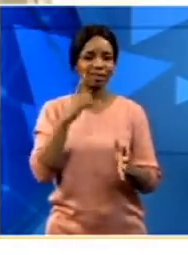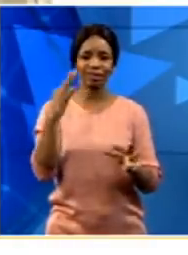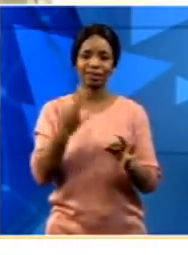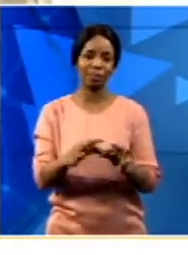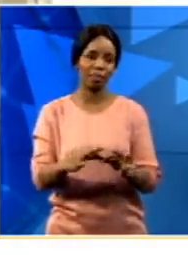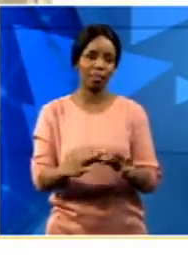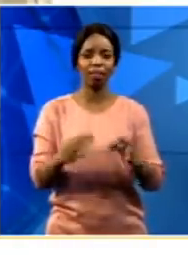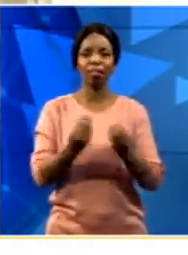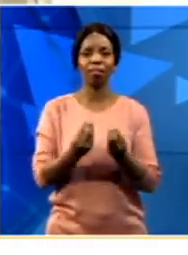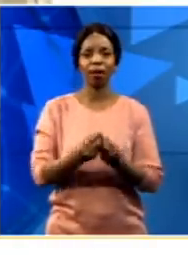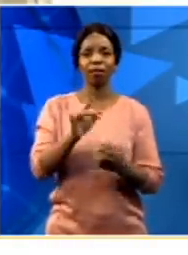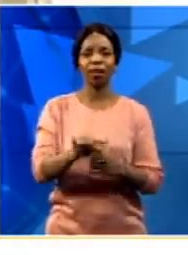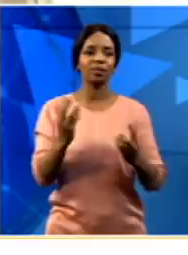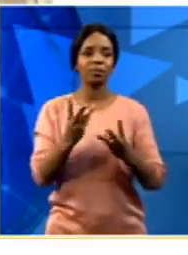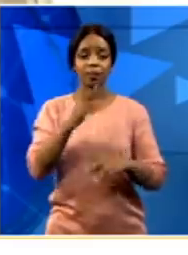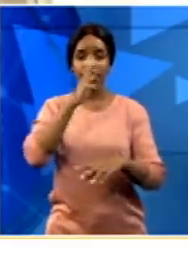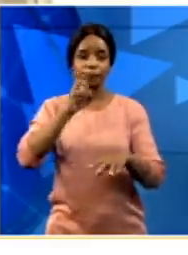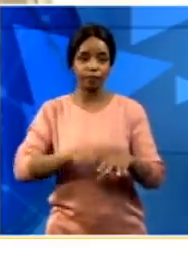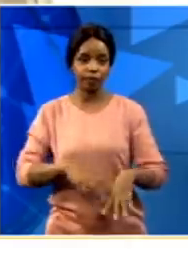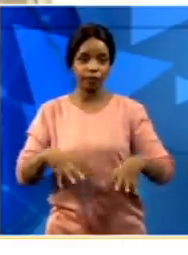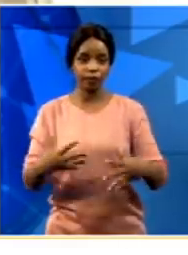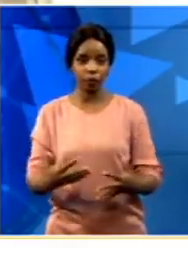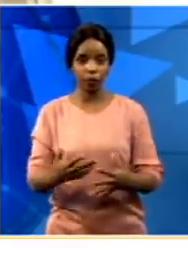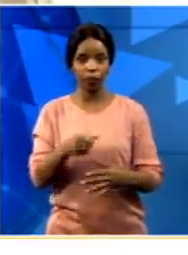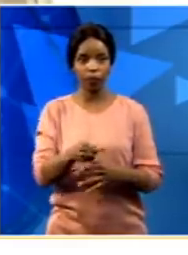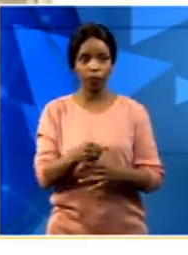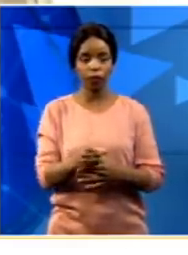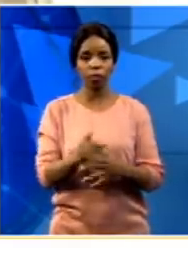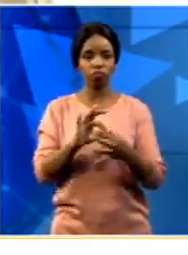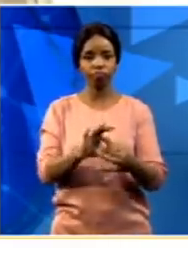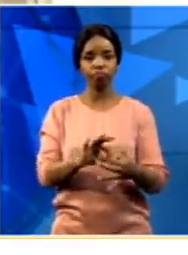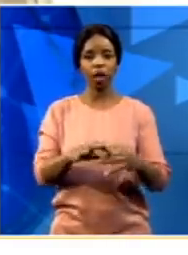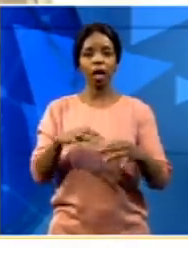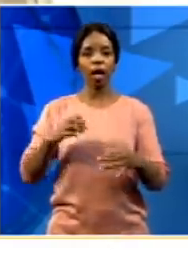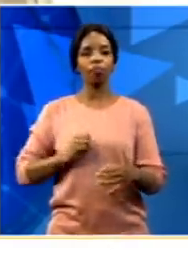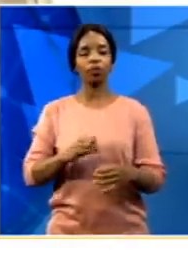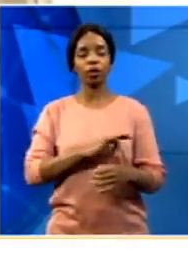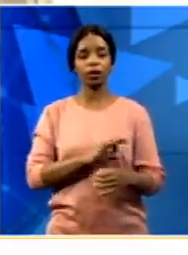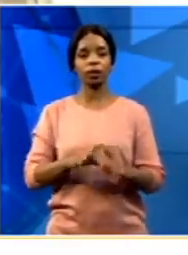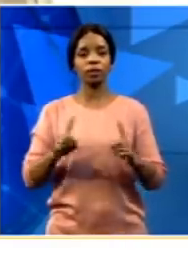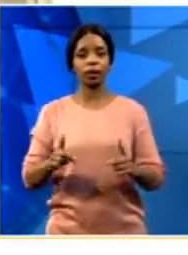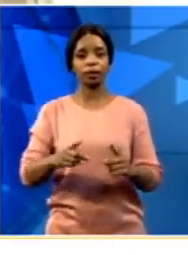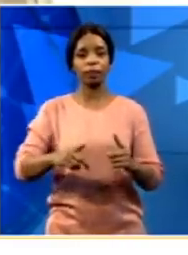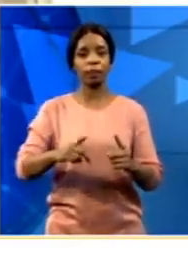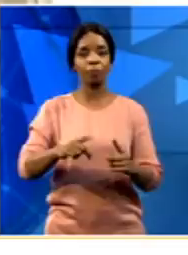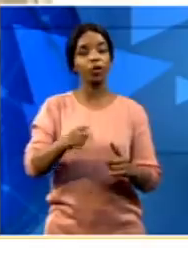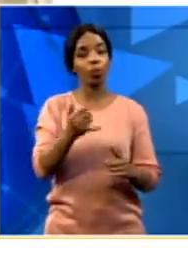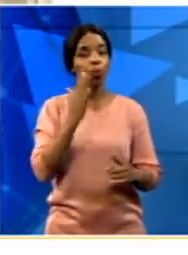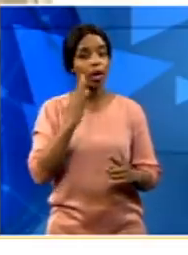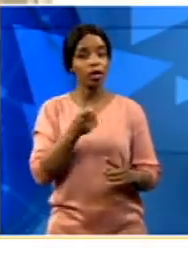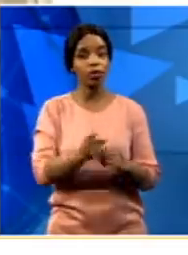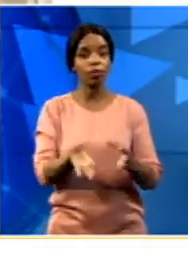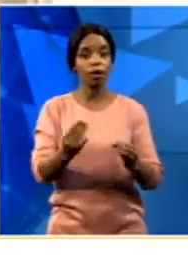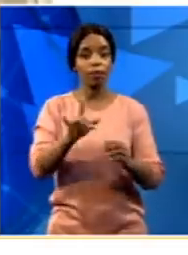actually need, whether it's working capital, a soft loan, guidance regarding employees, etc., etc. And then once you get that, you get through to